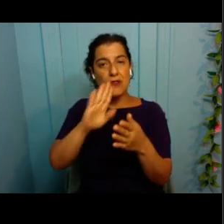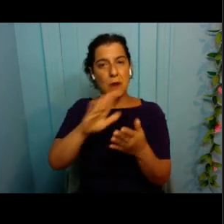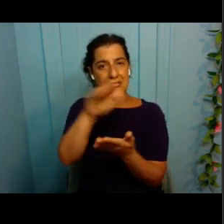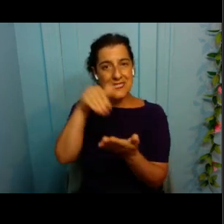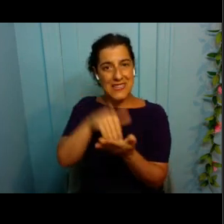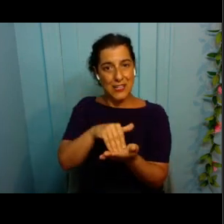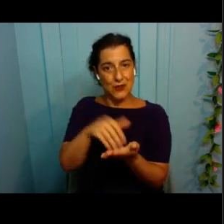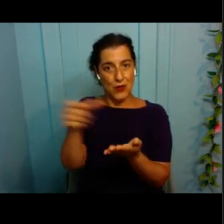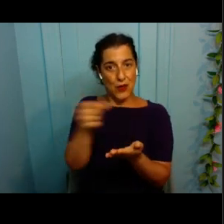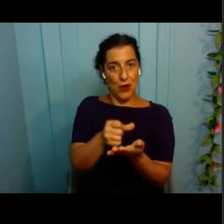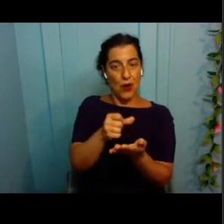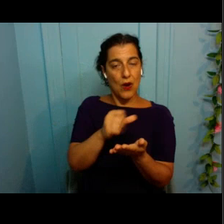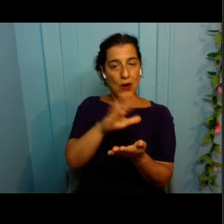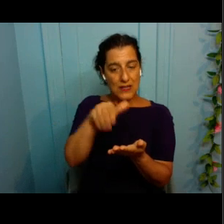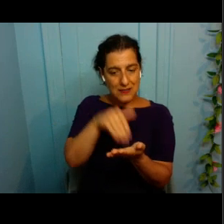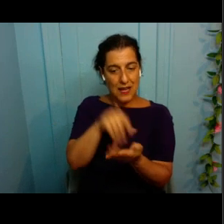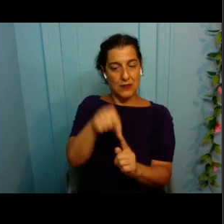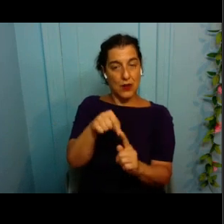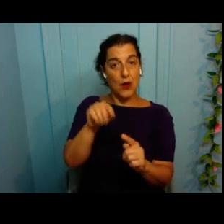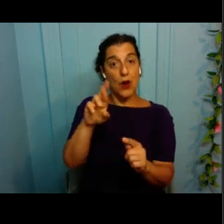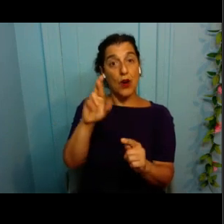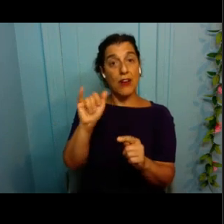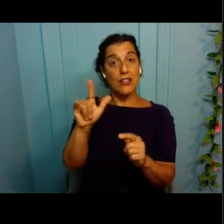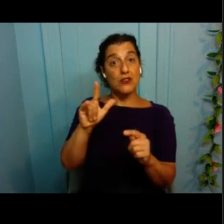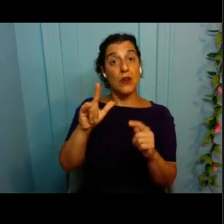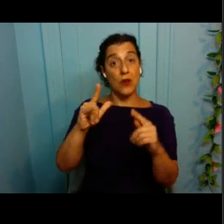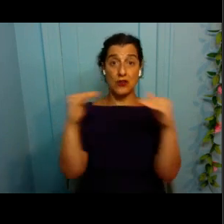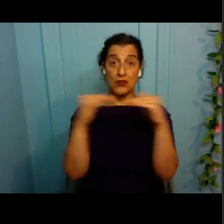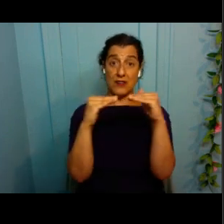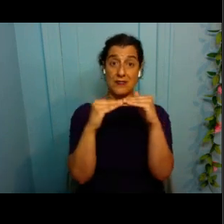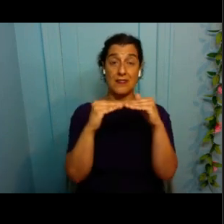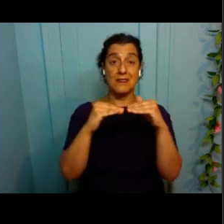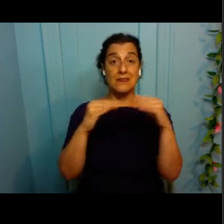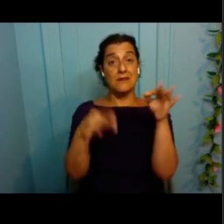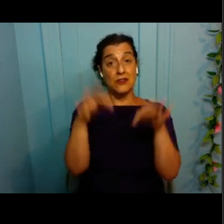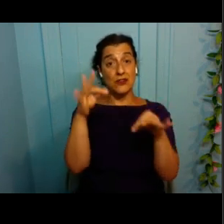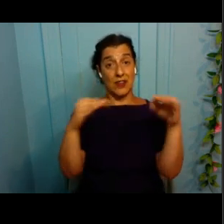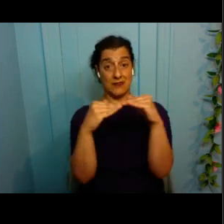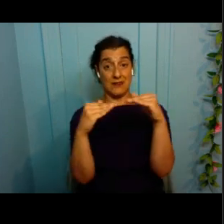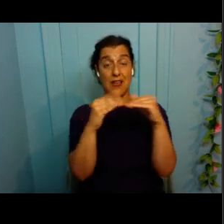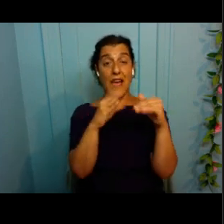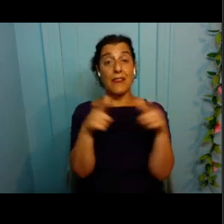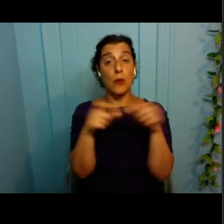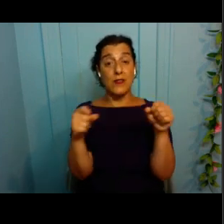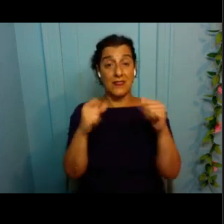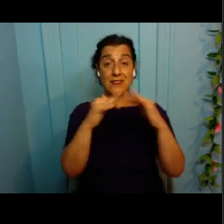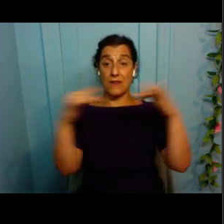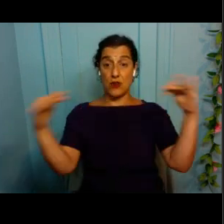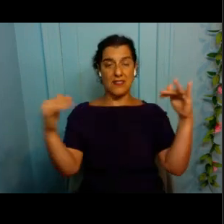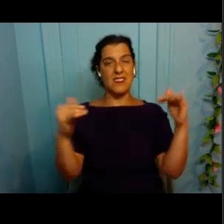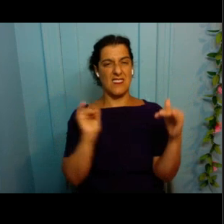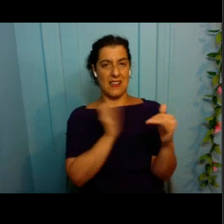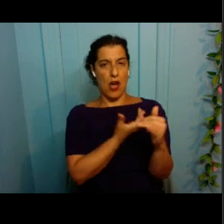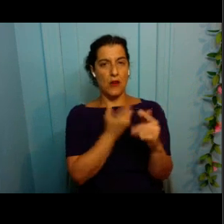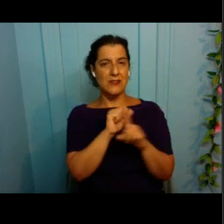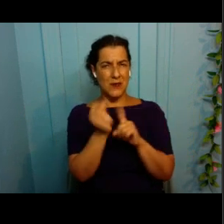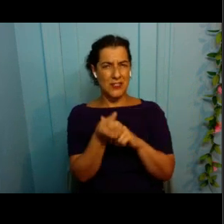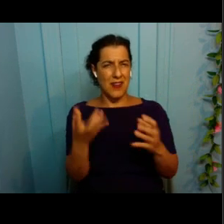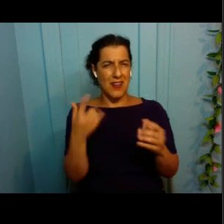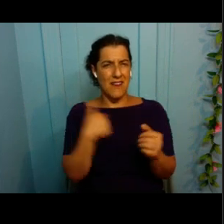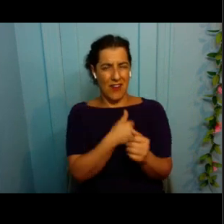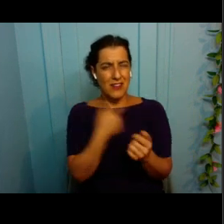and linguistic diversity, racial justice and linguistic diversity is a situation that we're all in. So I want to sort of focus around that. All right,